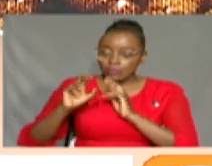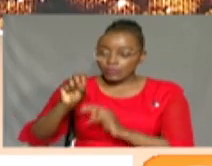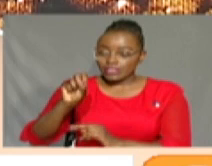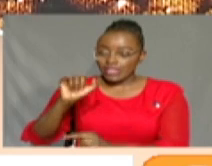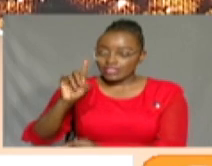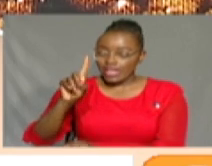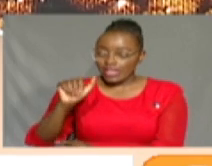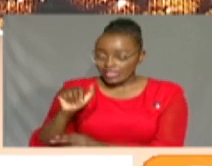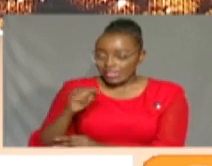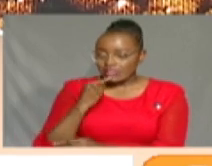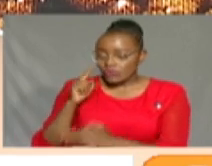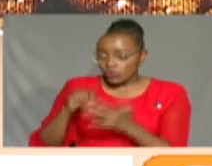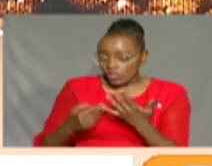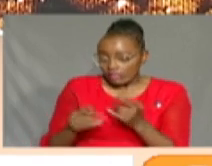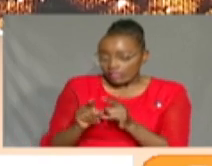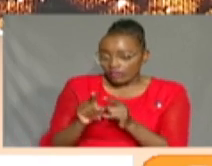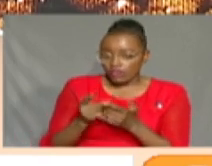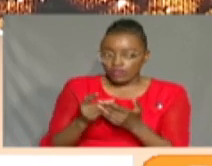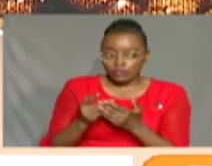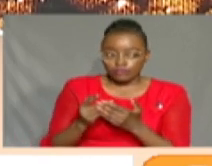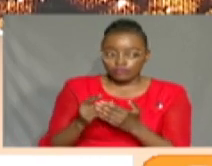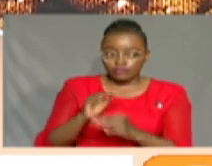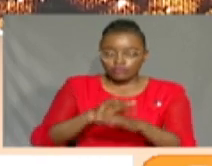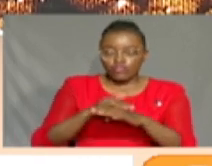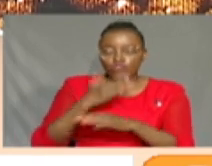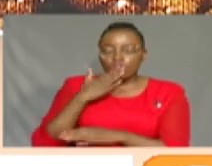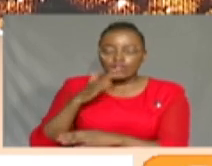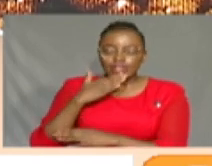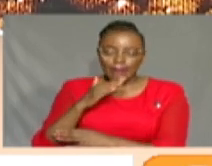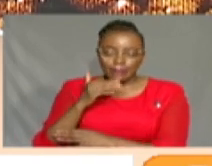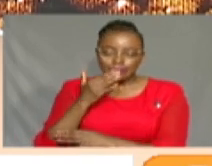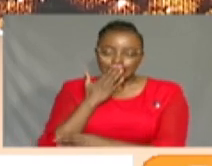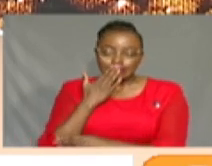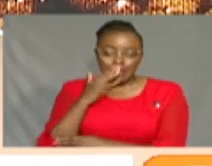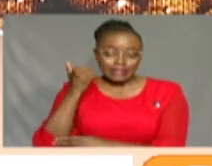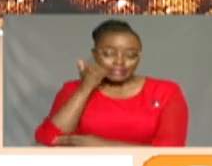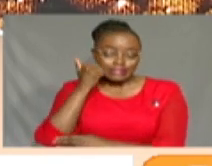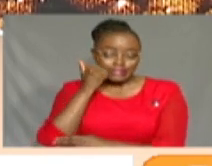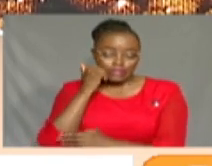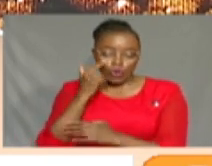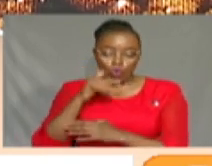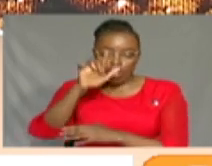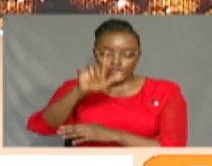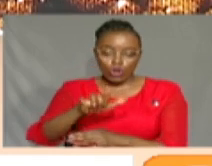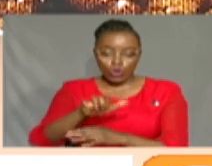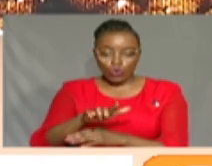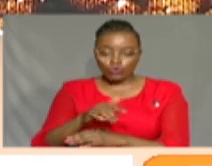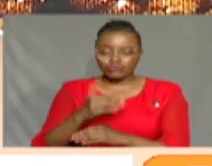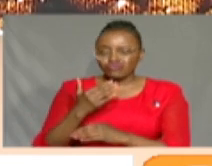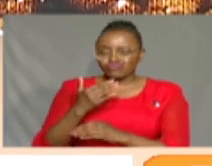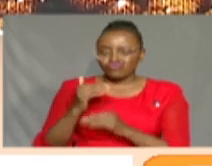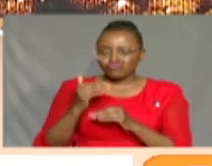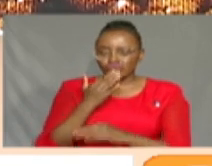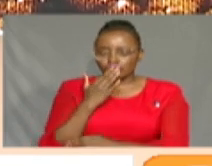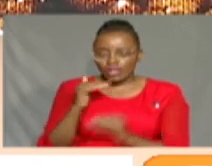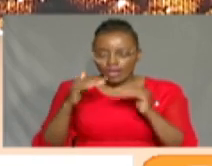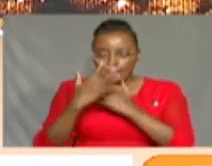us, maggot therapy is common for diabetic patients and those with low blood levels. Let's take a look.